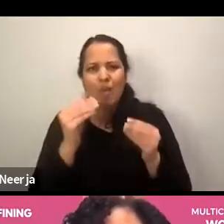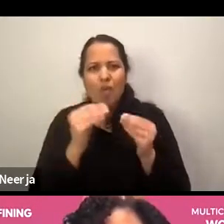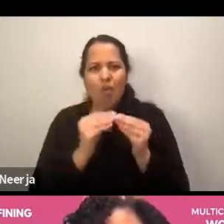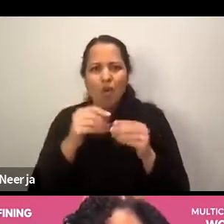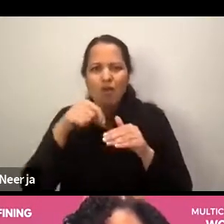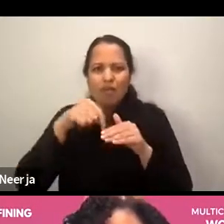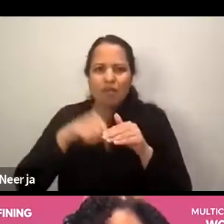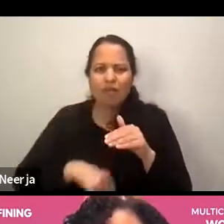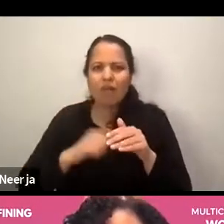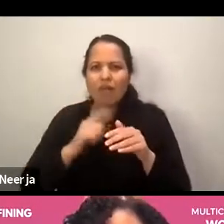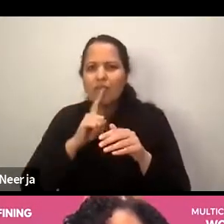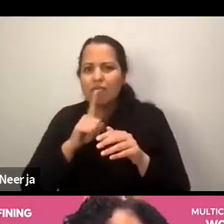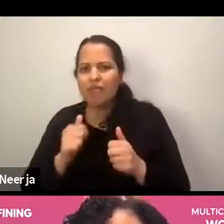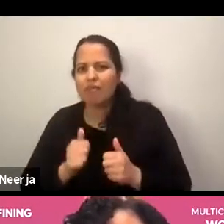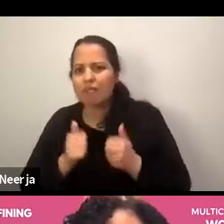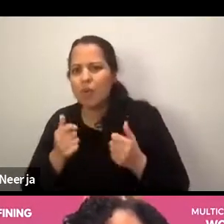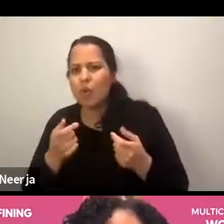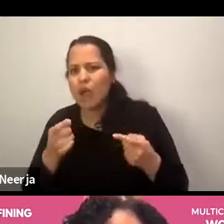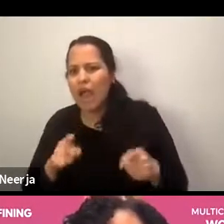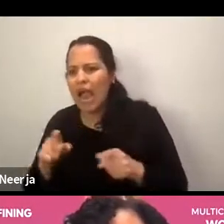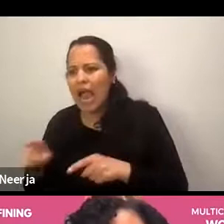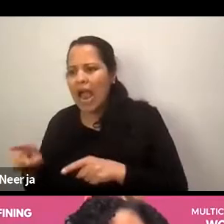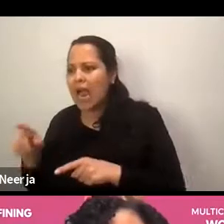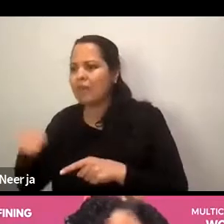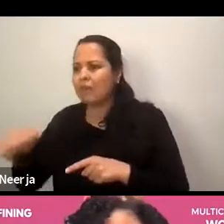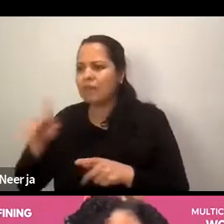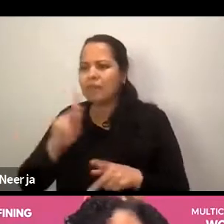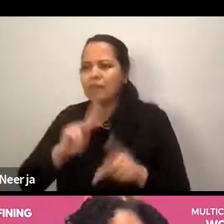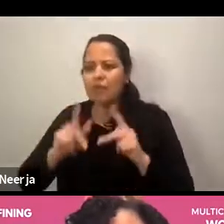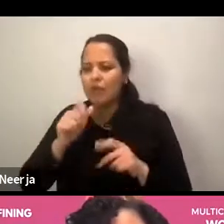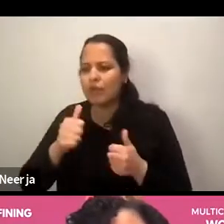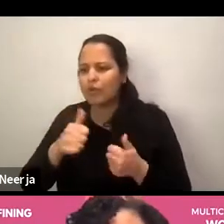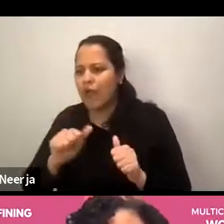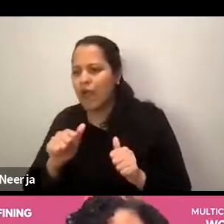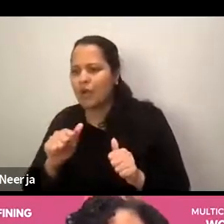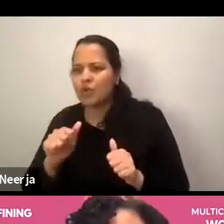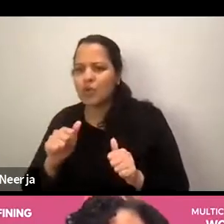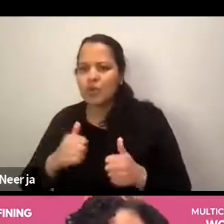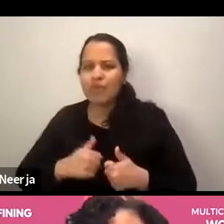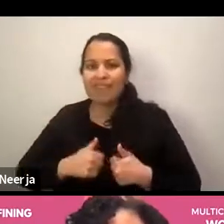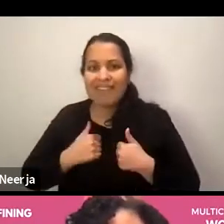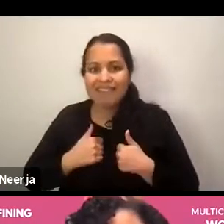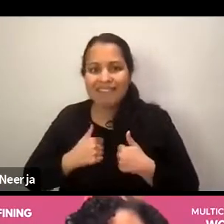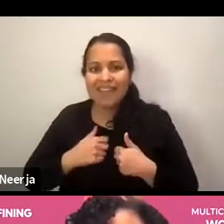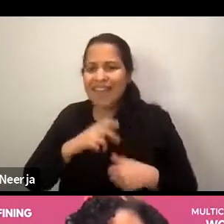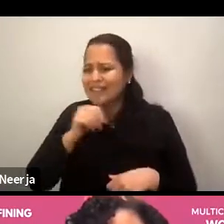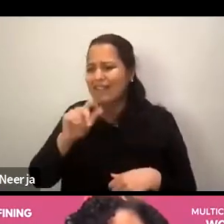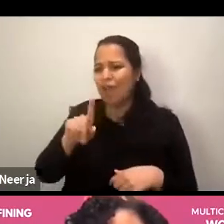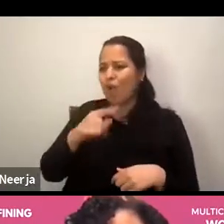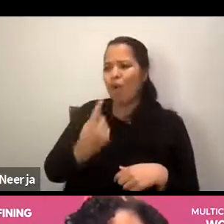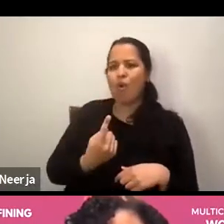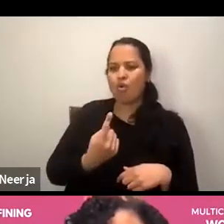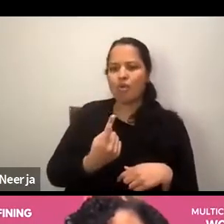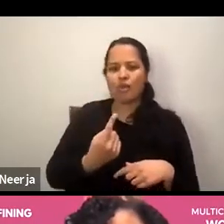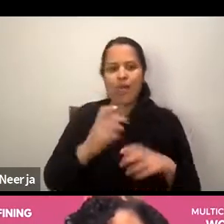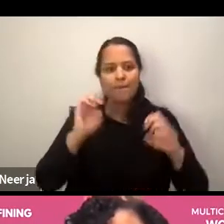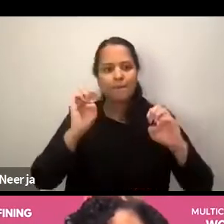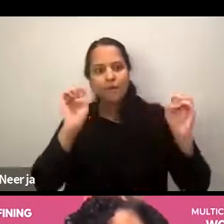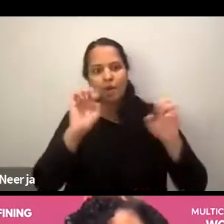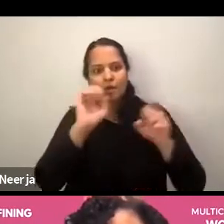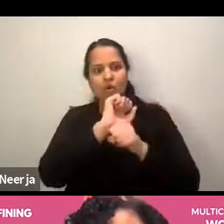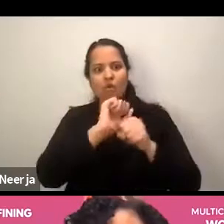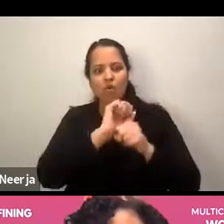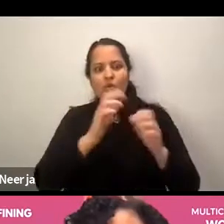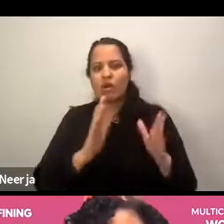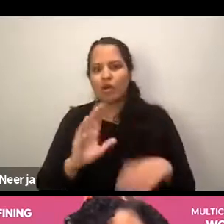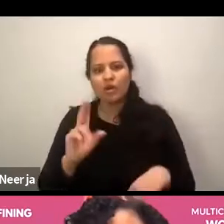survive this pandemic, because there's more to it than just, we're frontline workers, there's compounding issues. One of the things that I